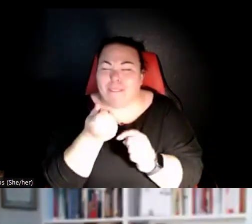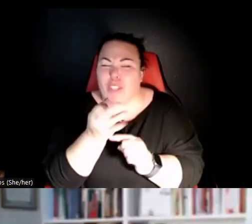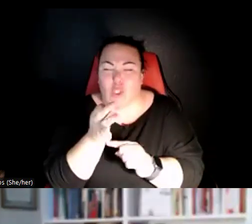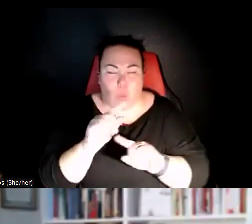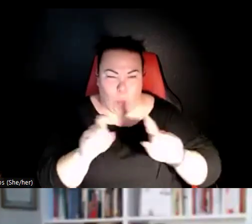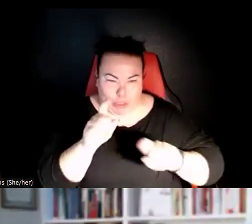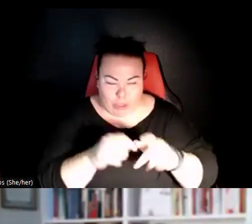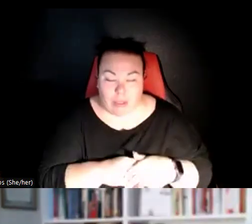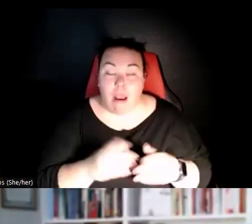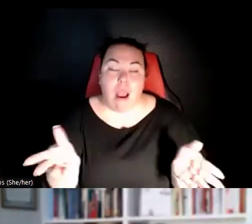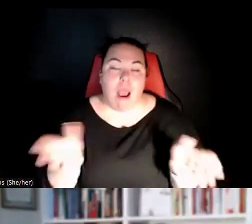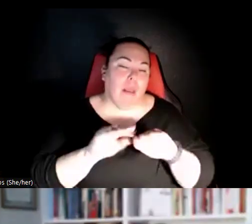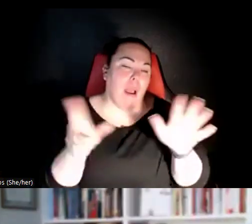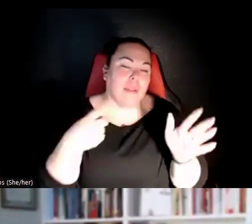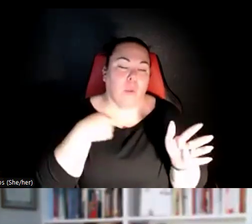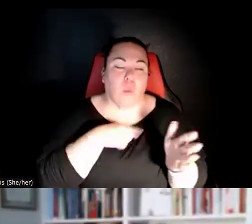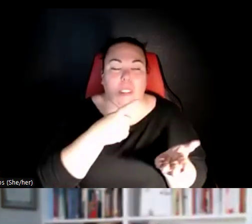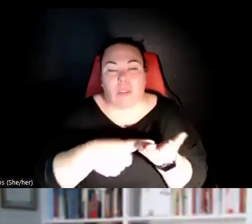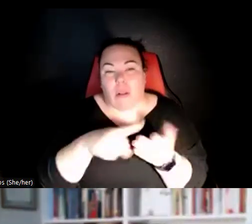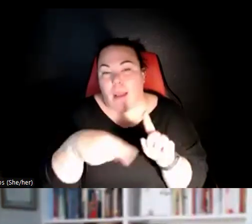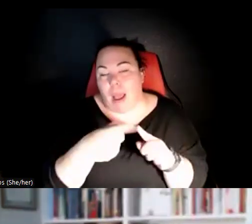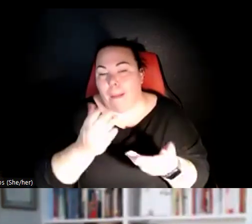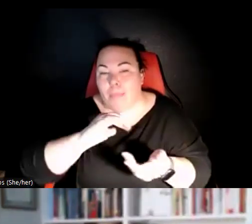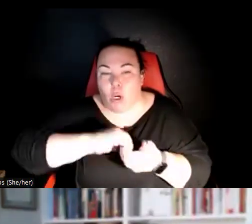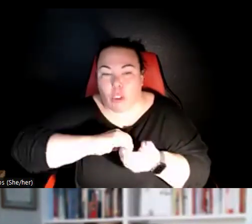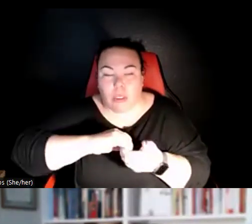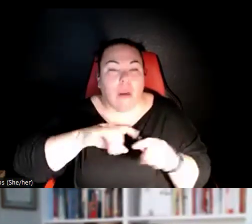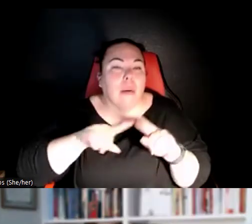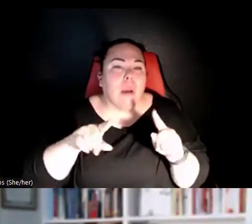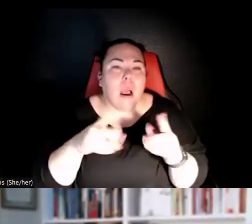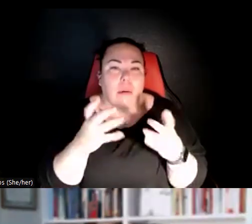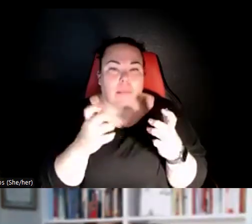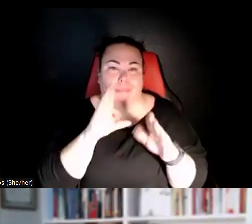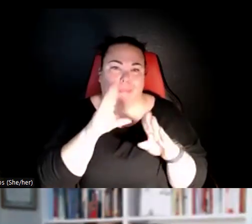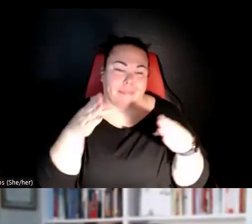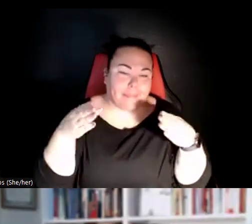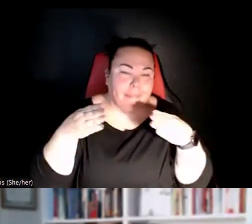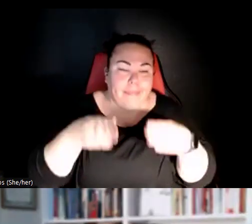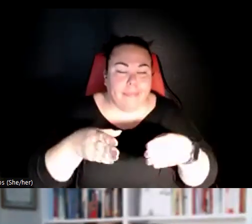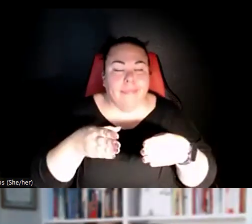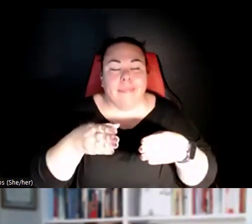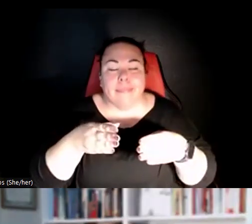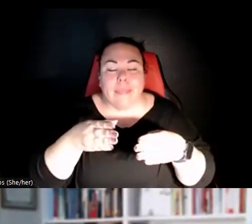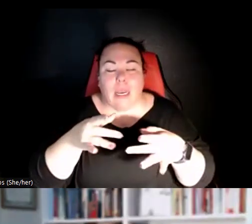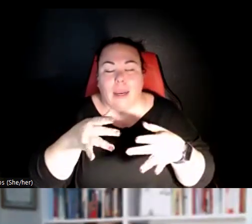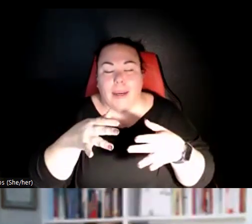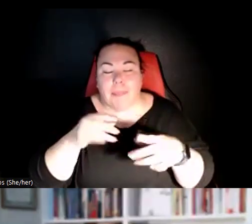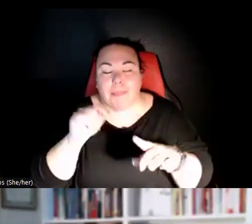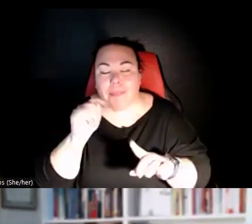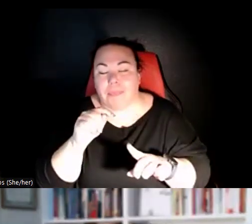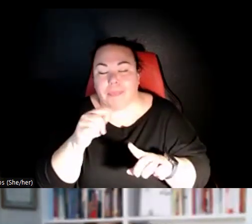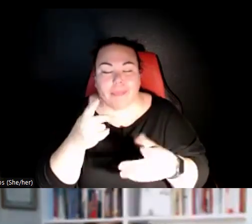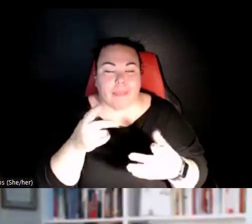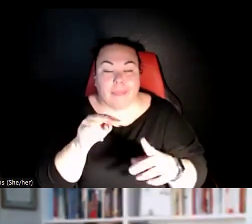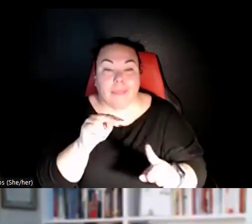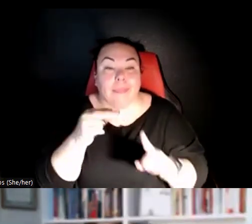obviously, we've talked a lot about partnerships in general, and I would like to hone in on this aspect of